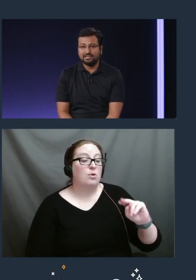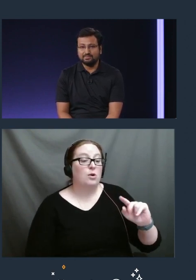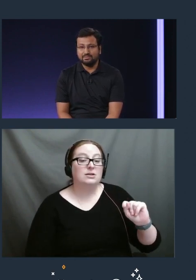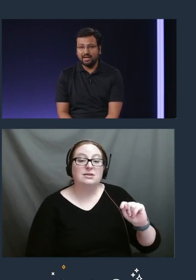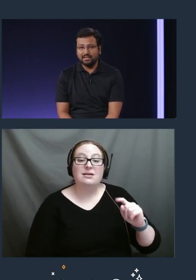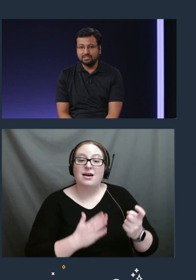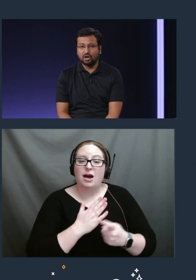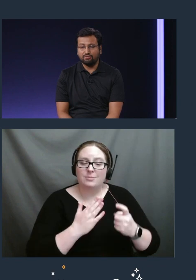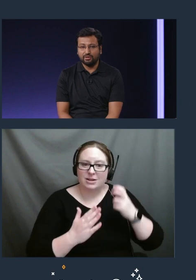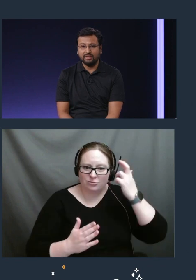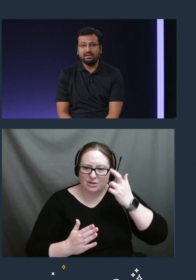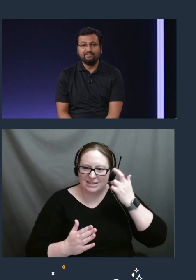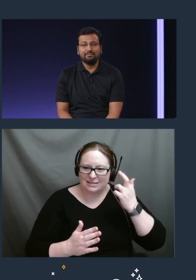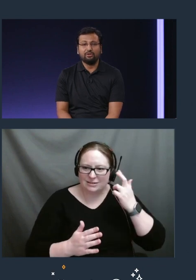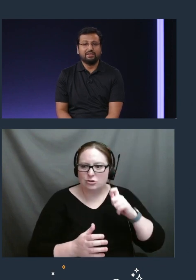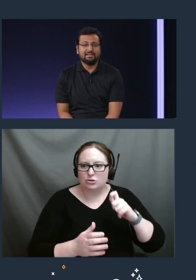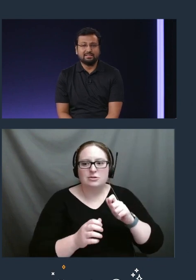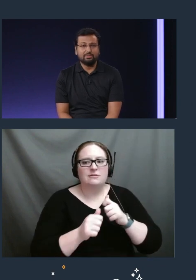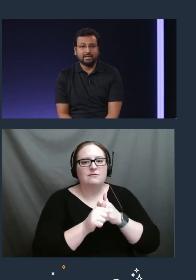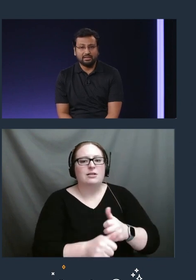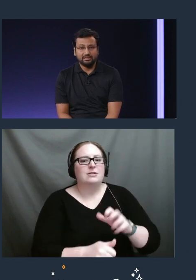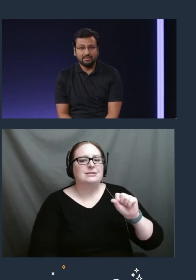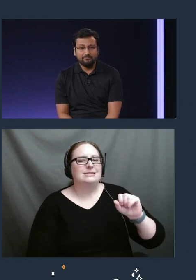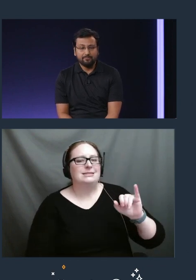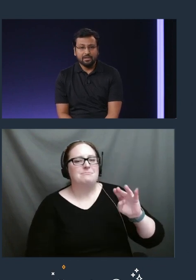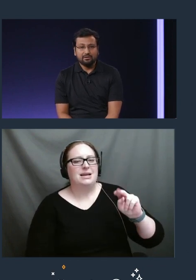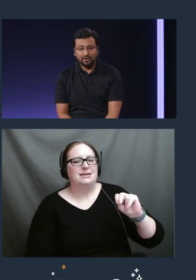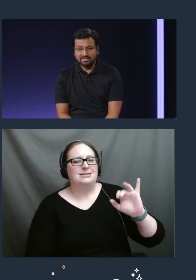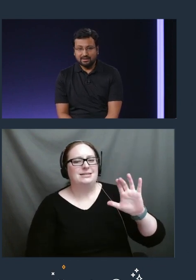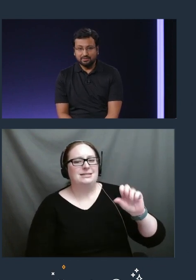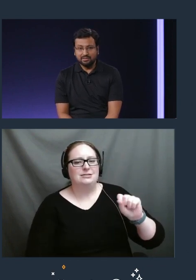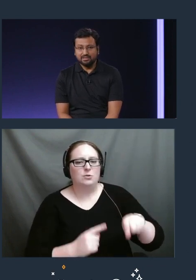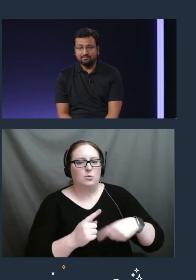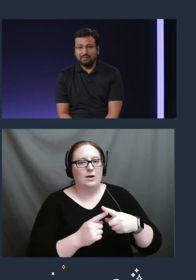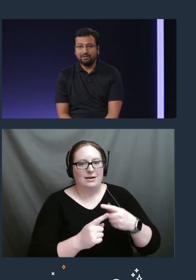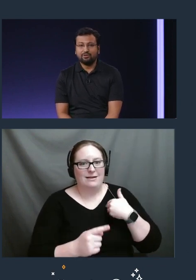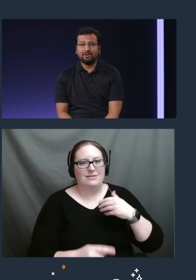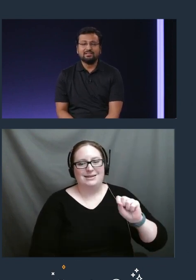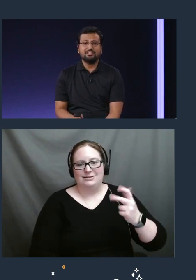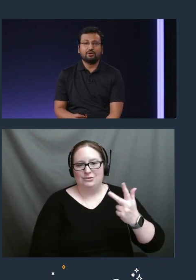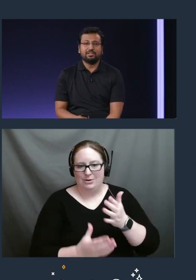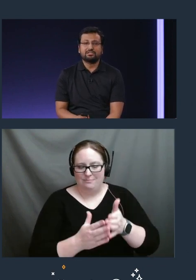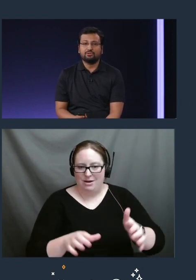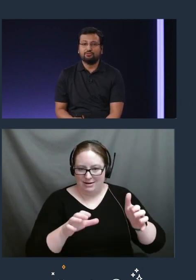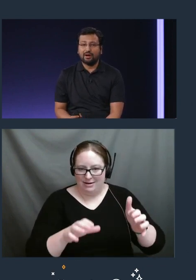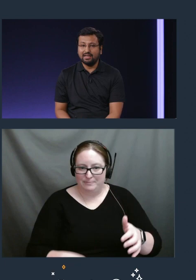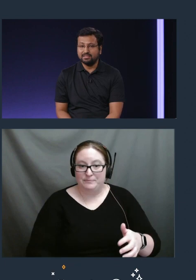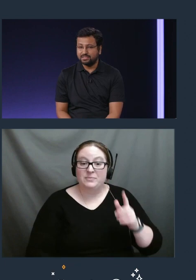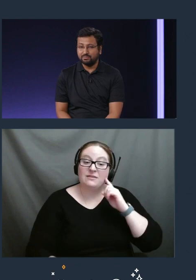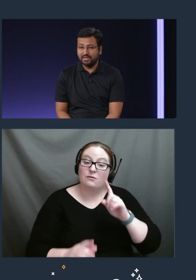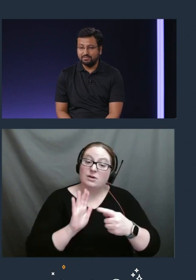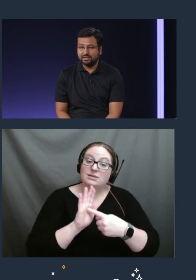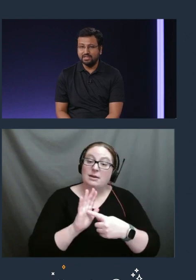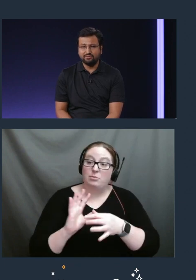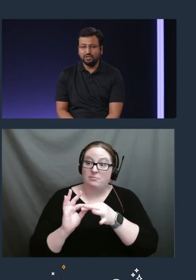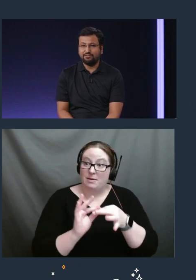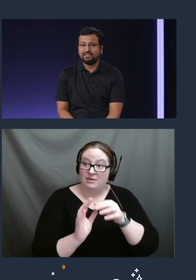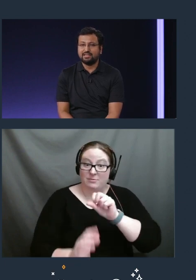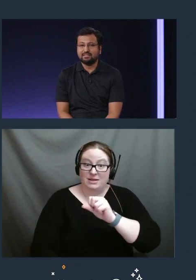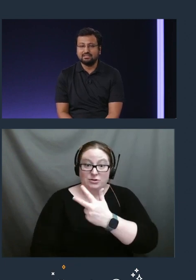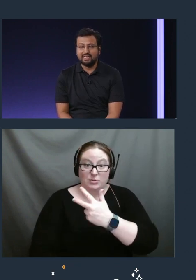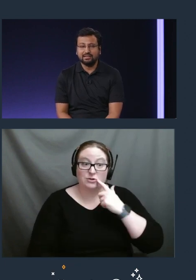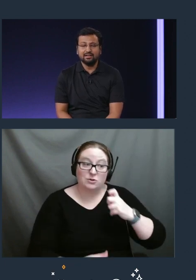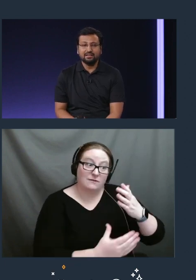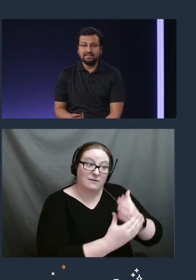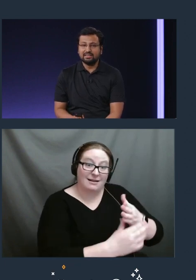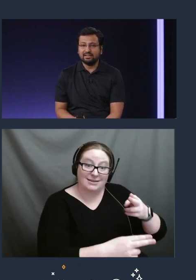file system semantics offered when mounting an S3 bucket. For example, the mapping from S3 objects to file system names is full of edge